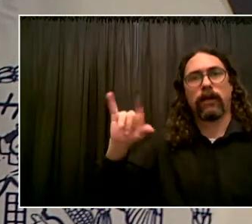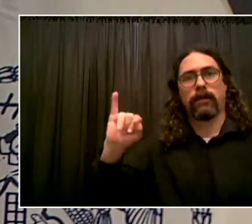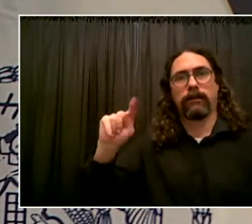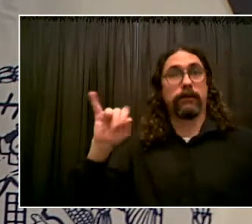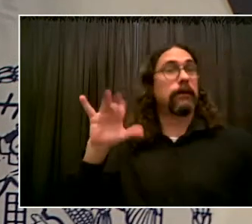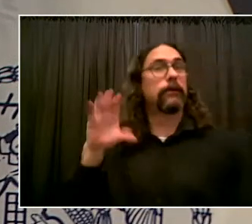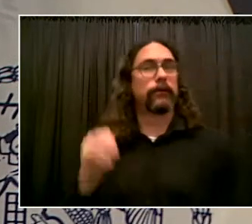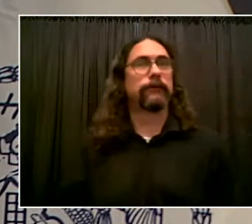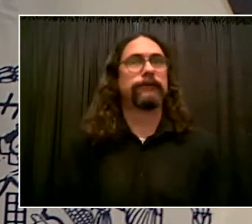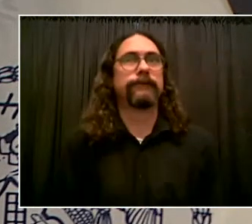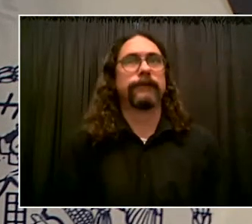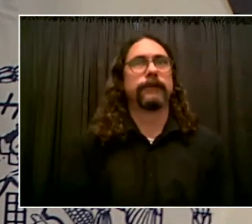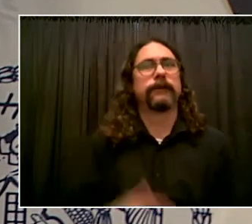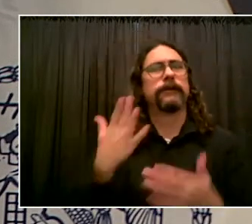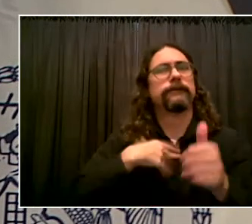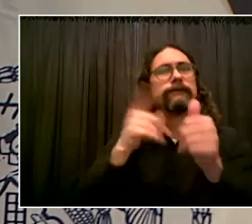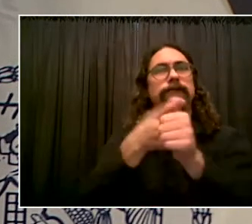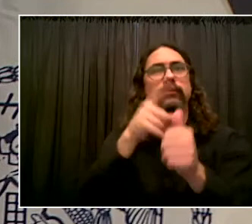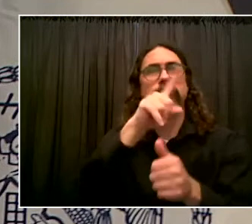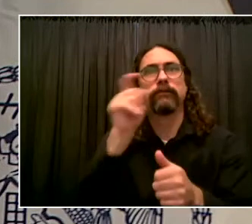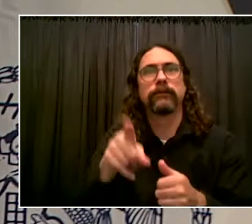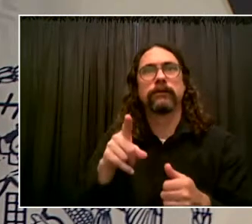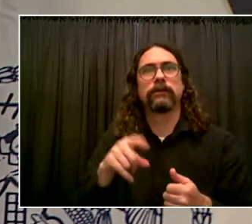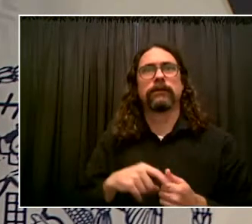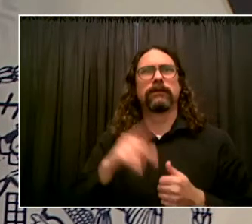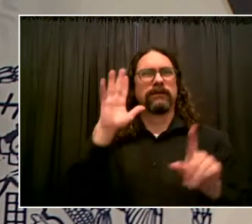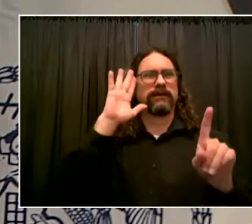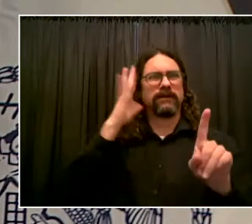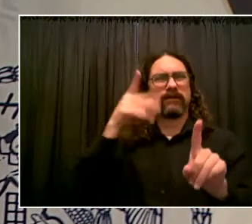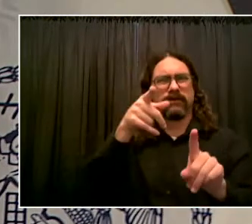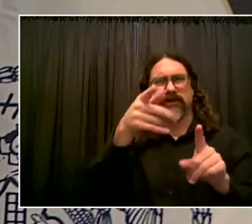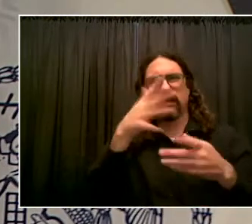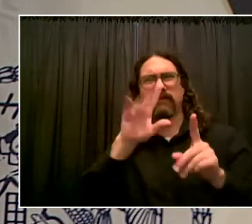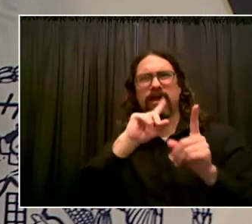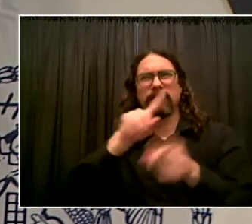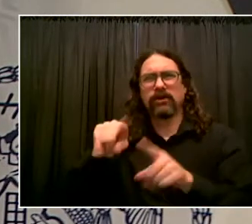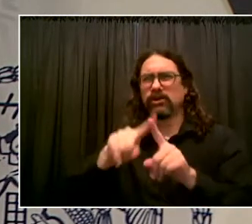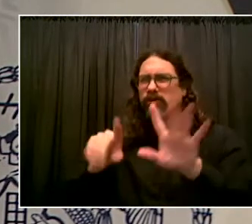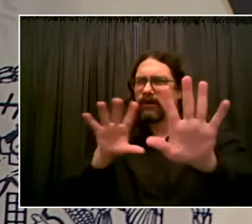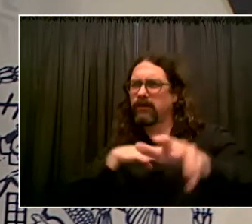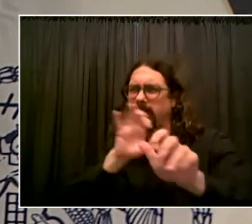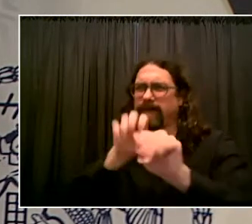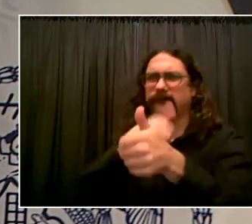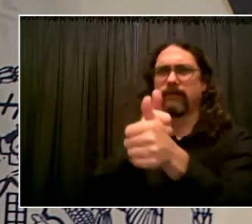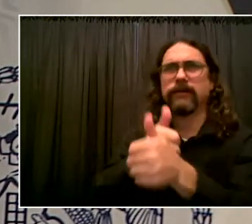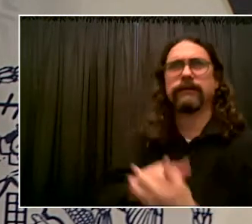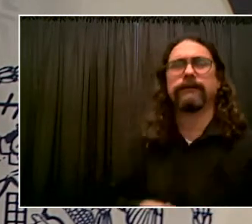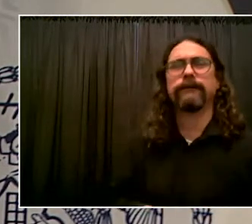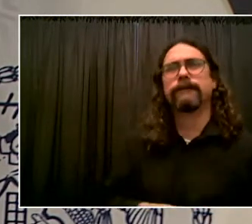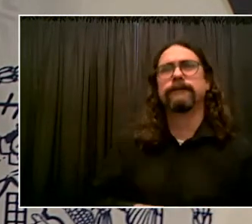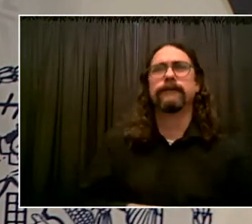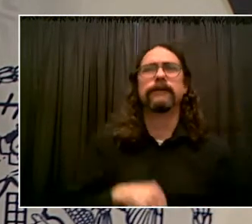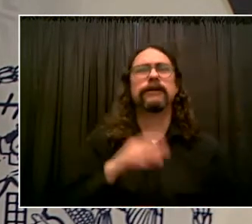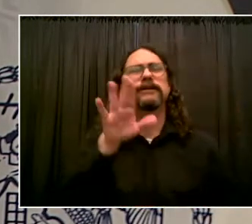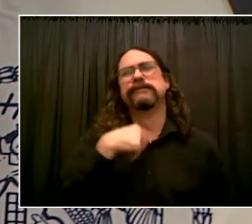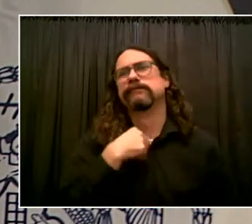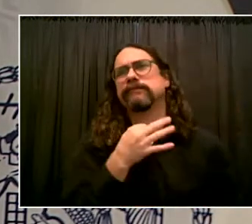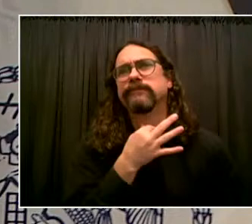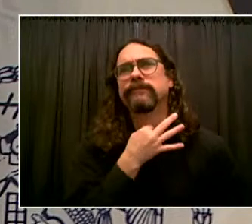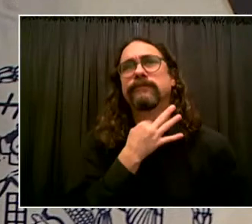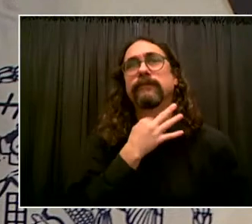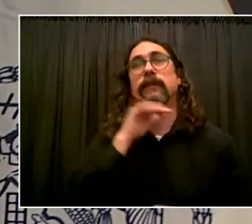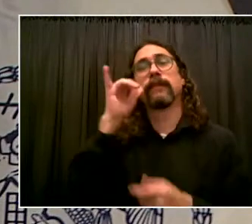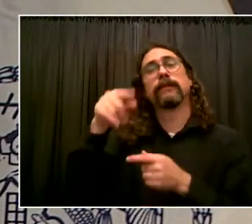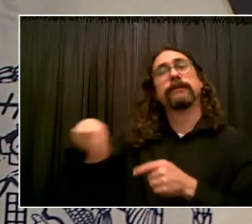these exemption requests, that number is pretty high, higher than the number actually being placed on